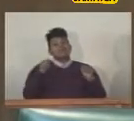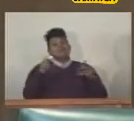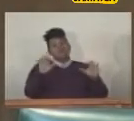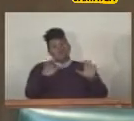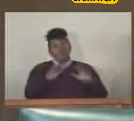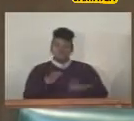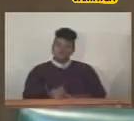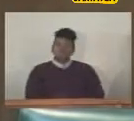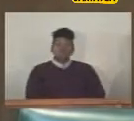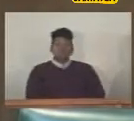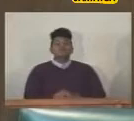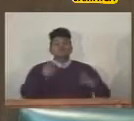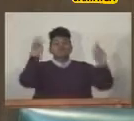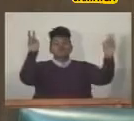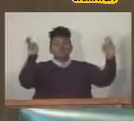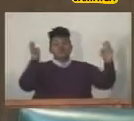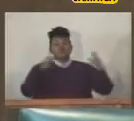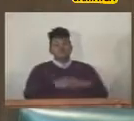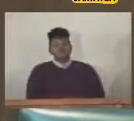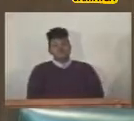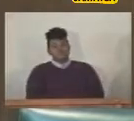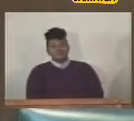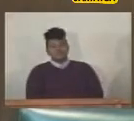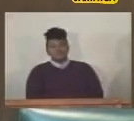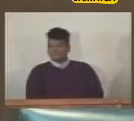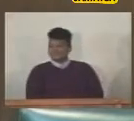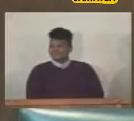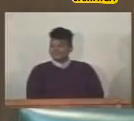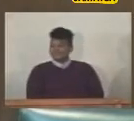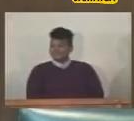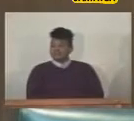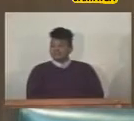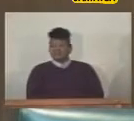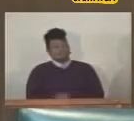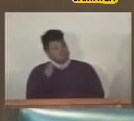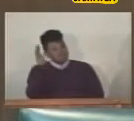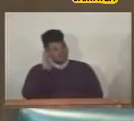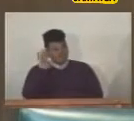to quote former Prime Minister Michael Manley.